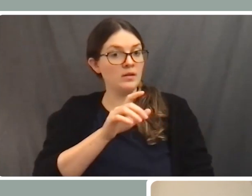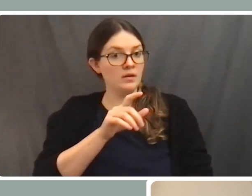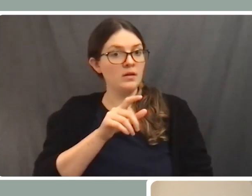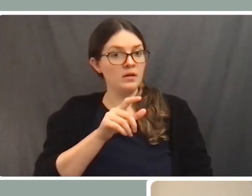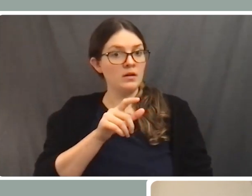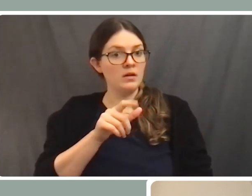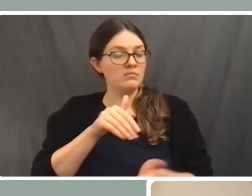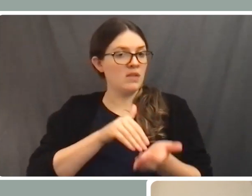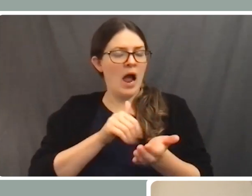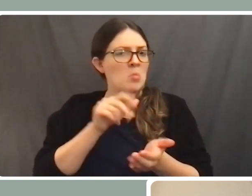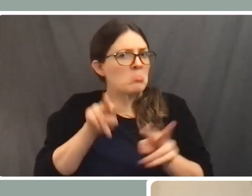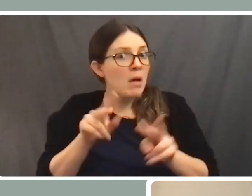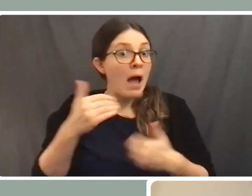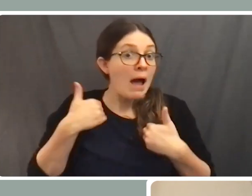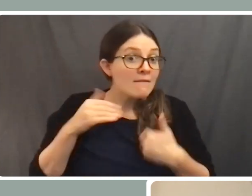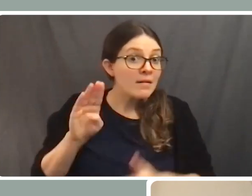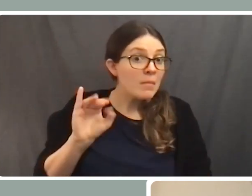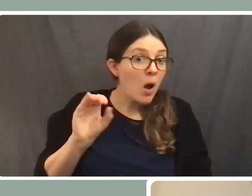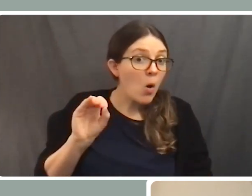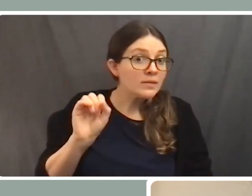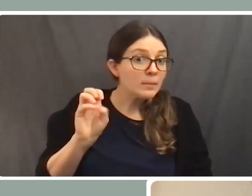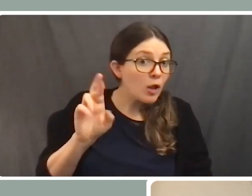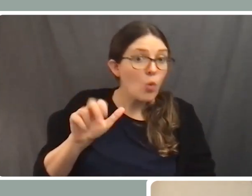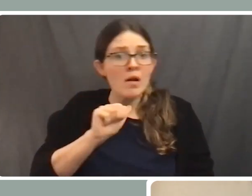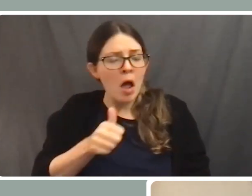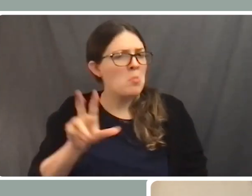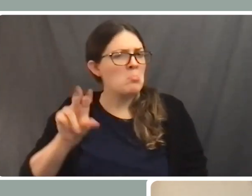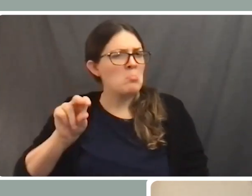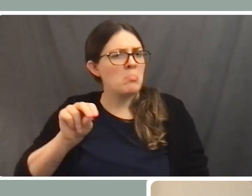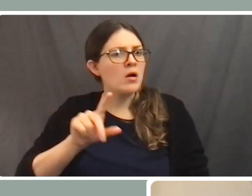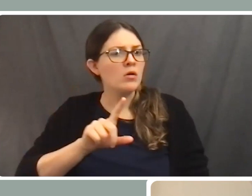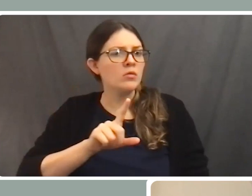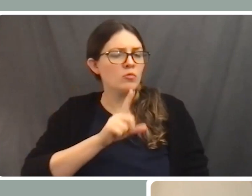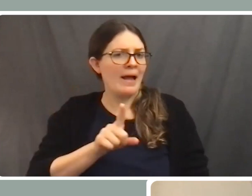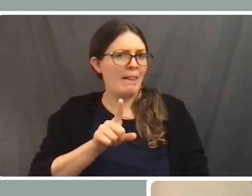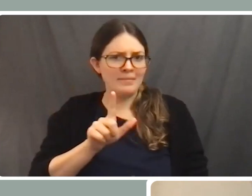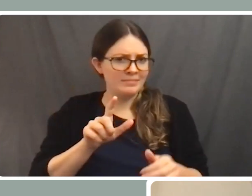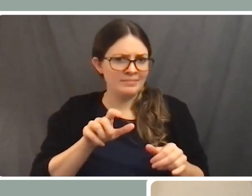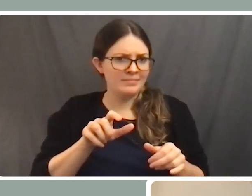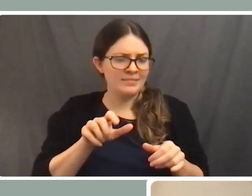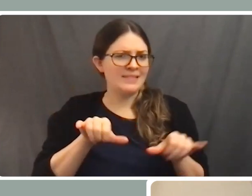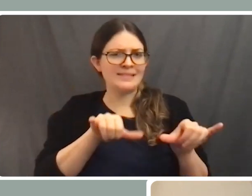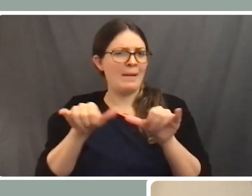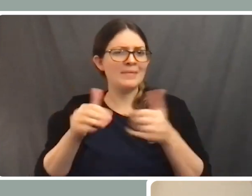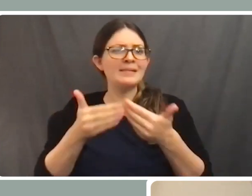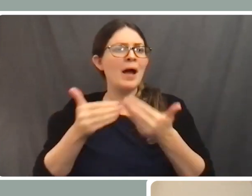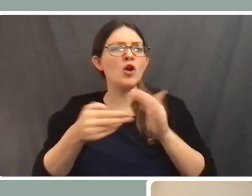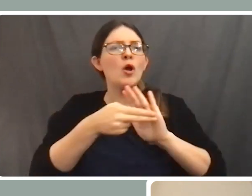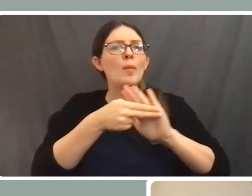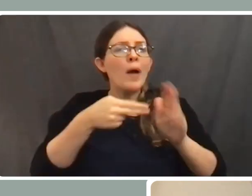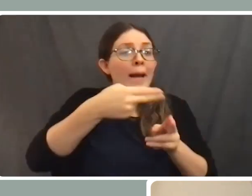getting a biosimilar or not. They've been shown to be completely, entirely equivalent to the brand name Herceptin.